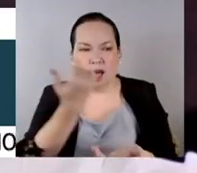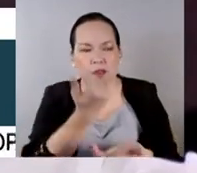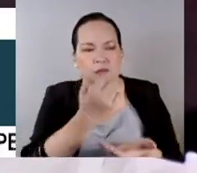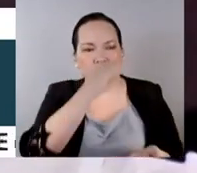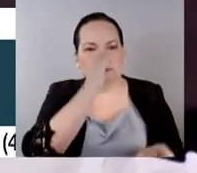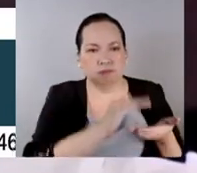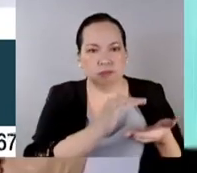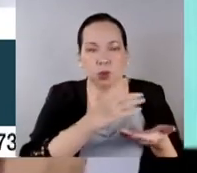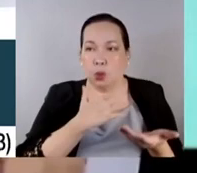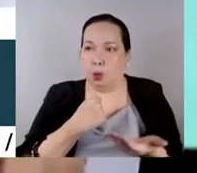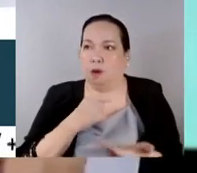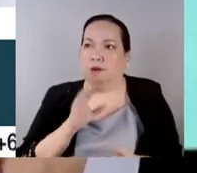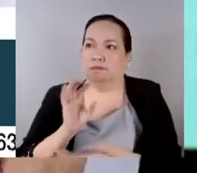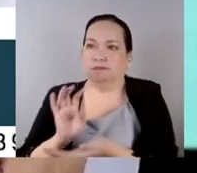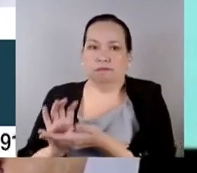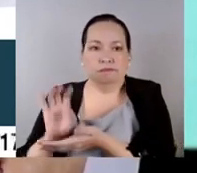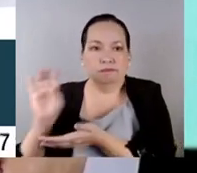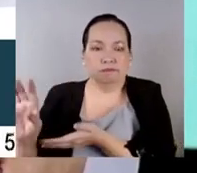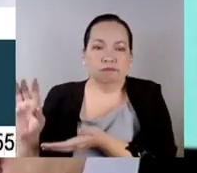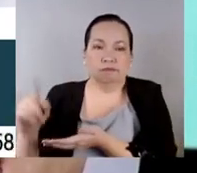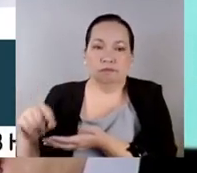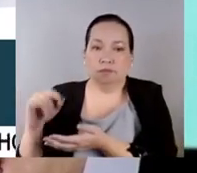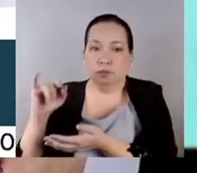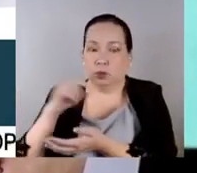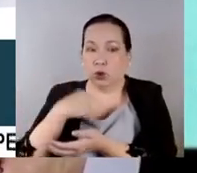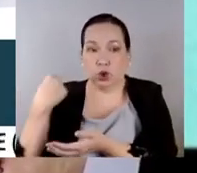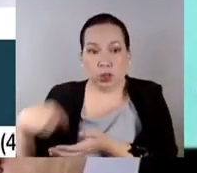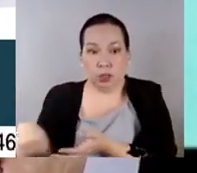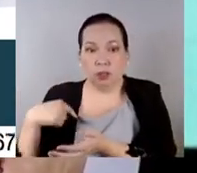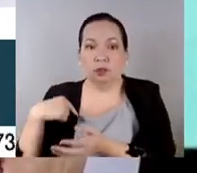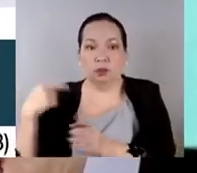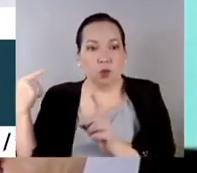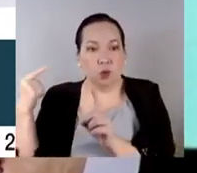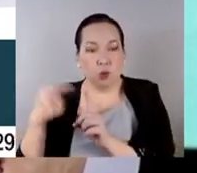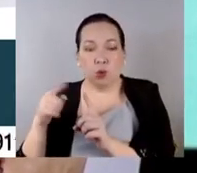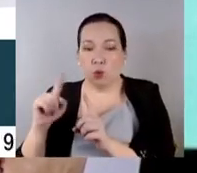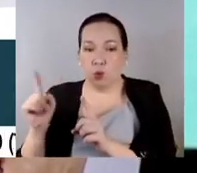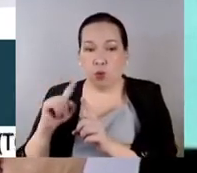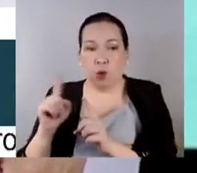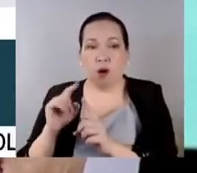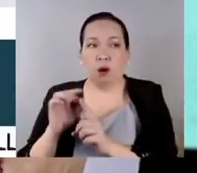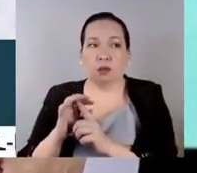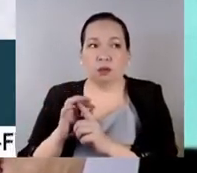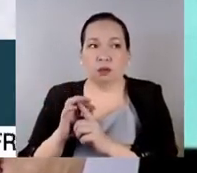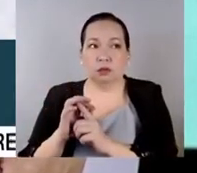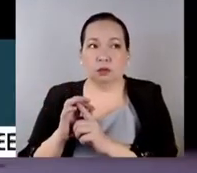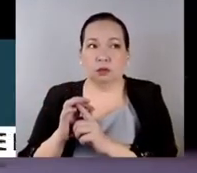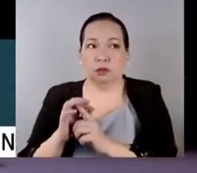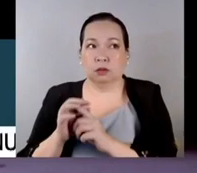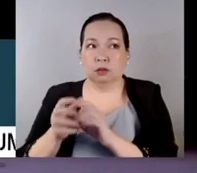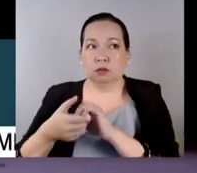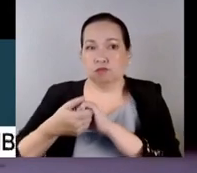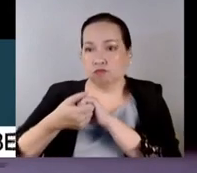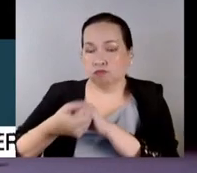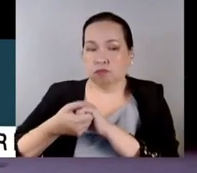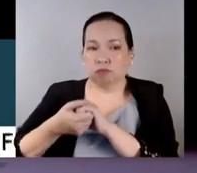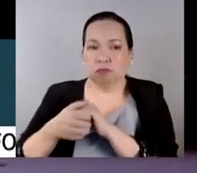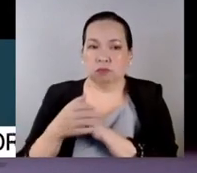China because we also have an ambitious program on crude to chemicals. It went